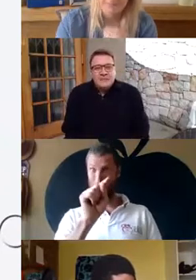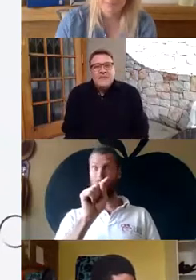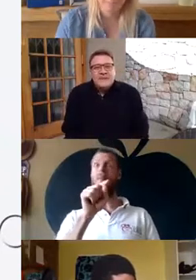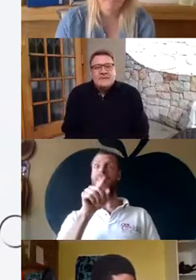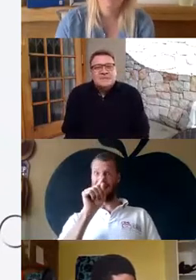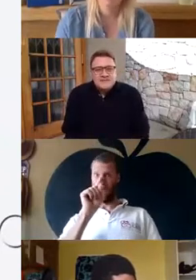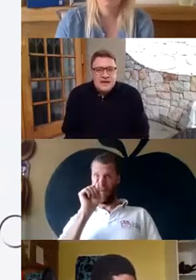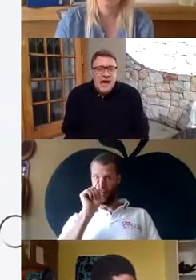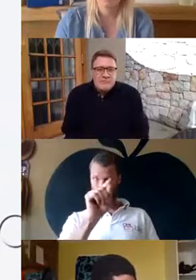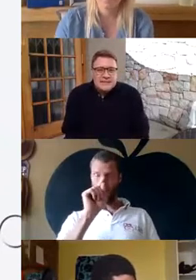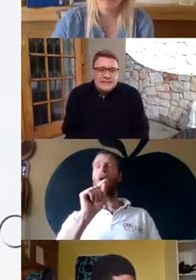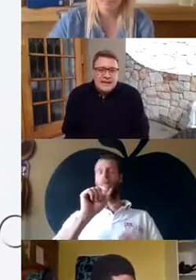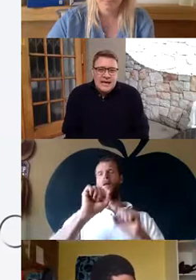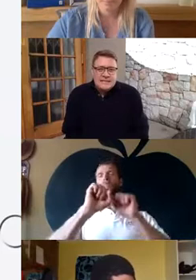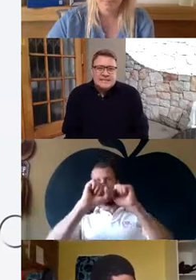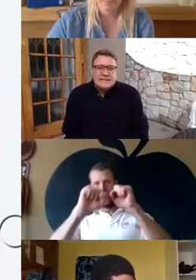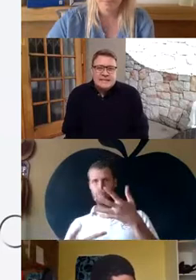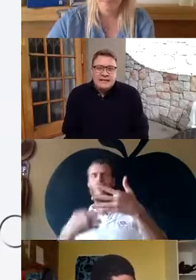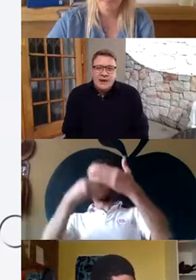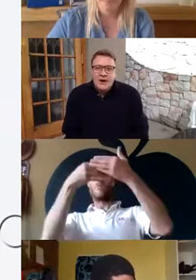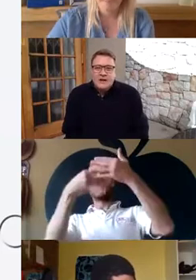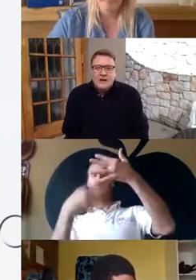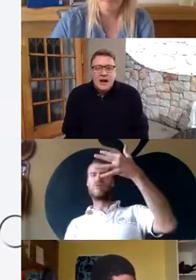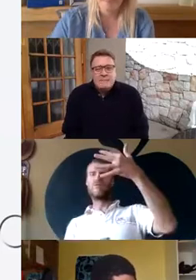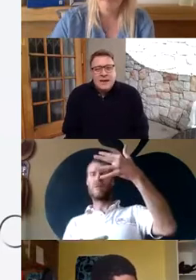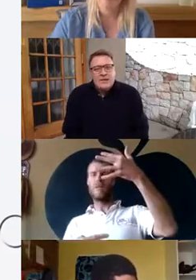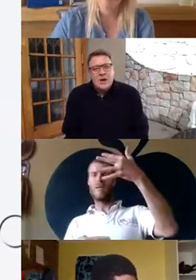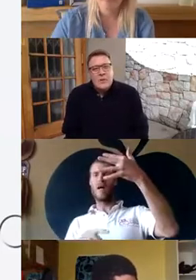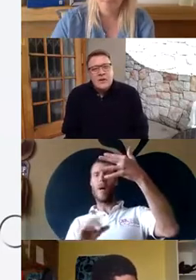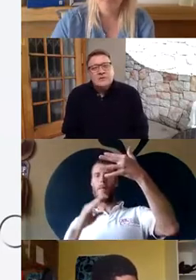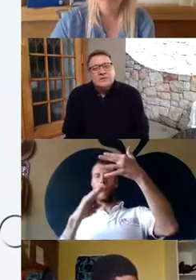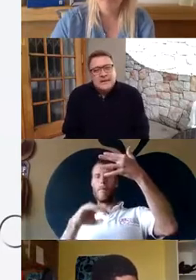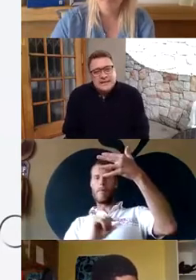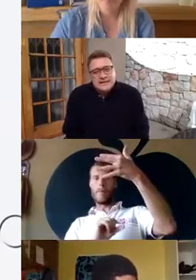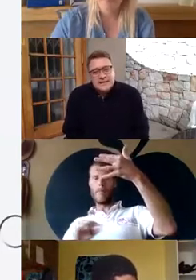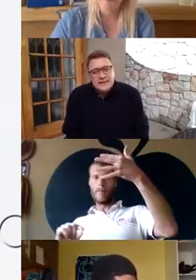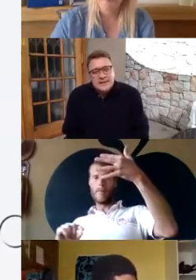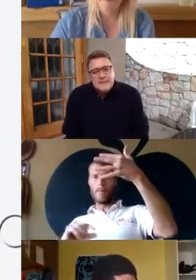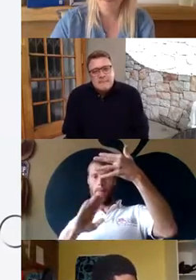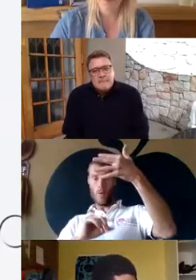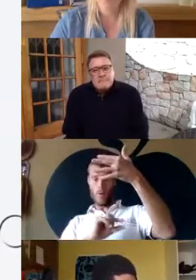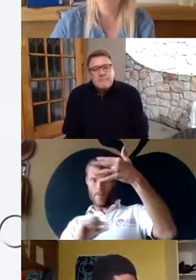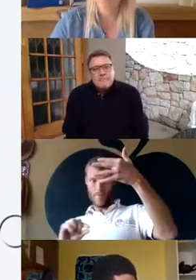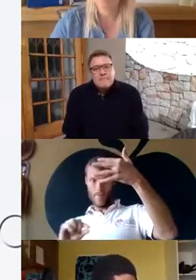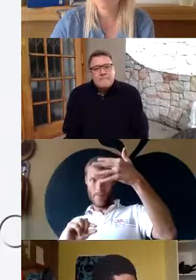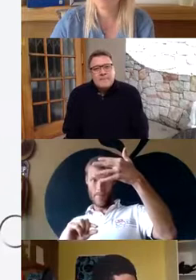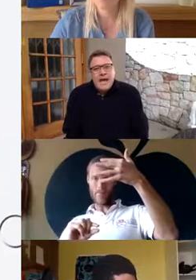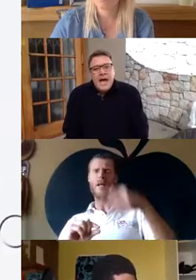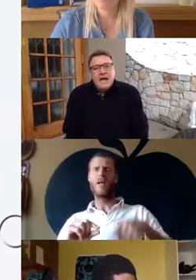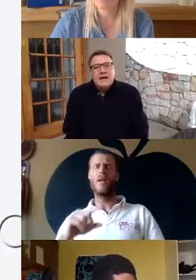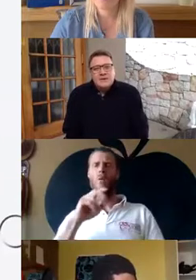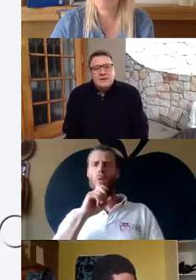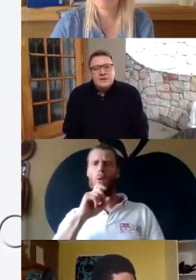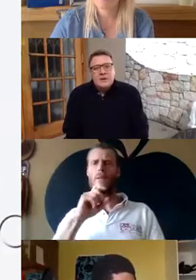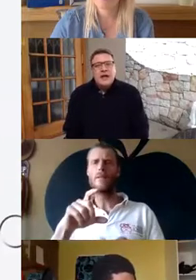Okay, this specific app basically is a setting on the iPad. You go From into Martin Maitland to all panelists, we can't